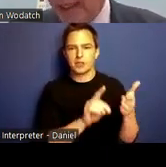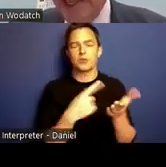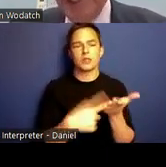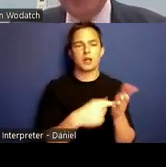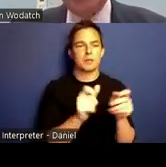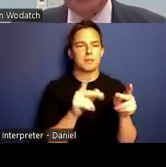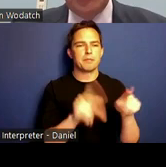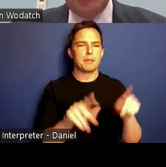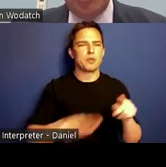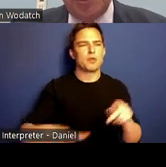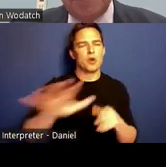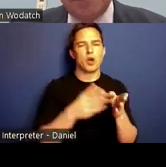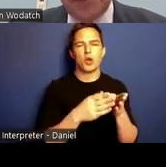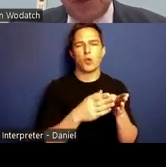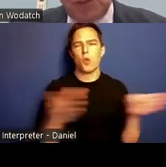spectrum, and